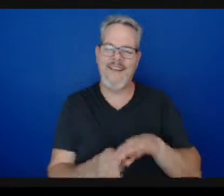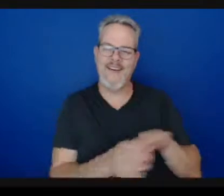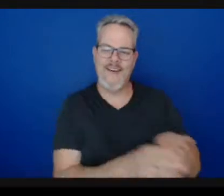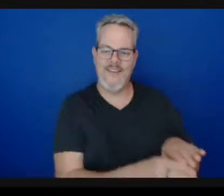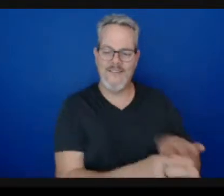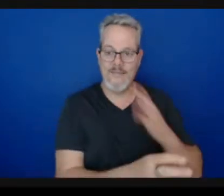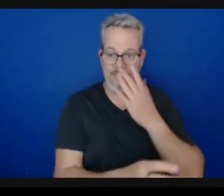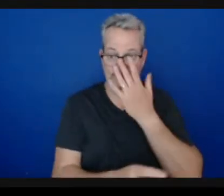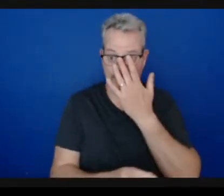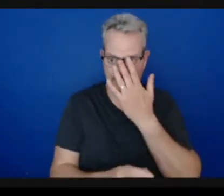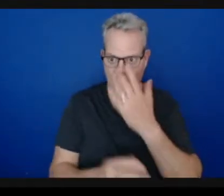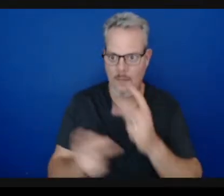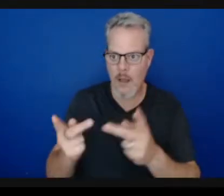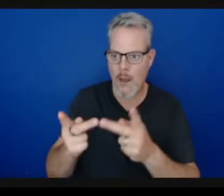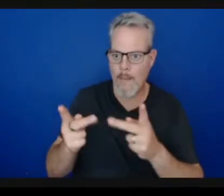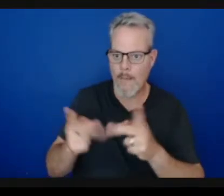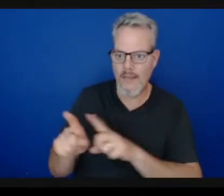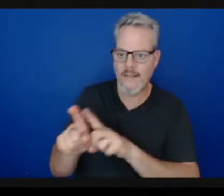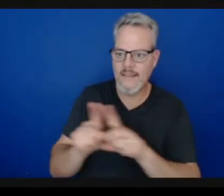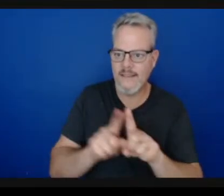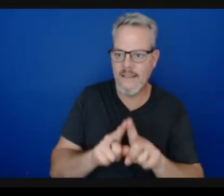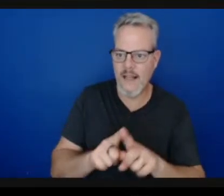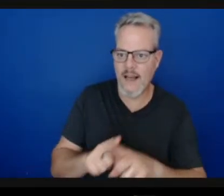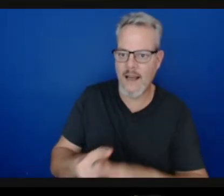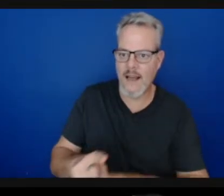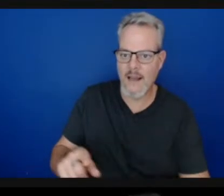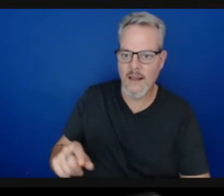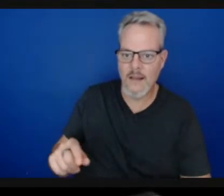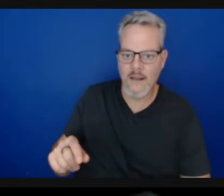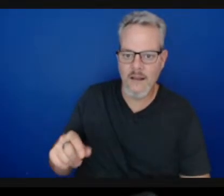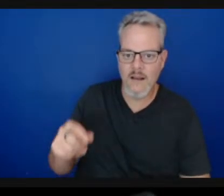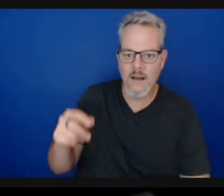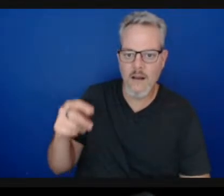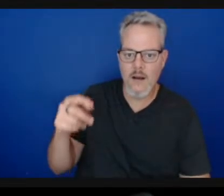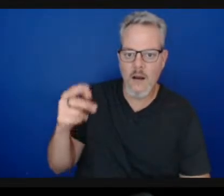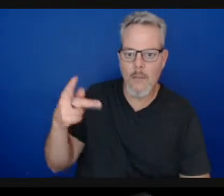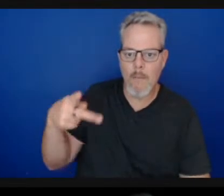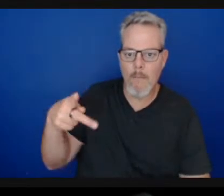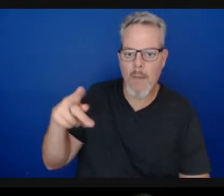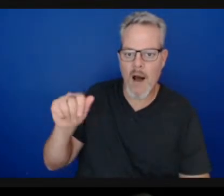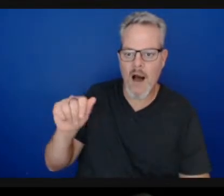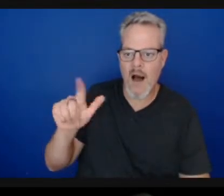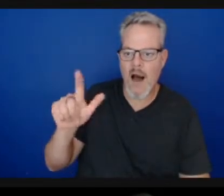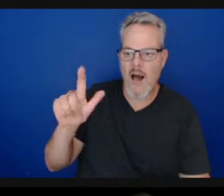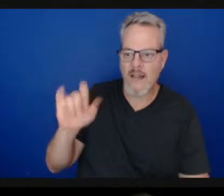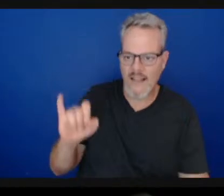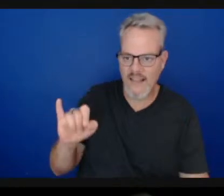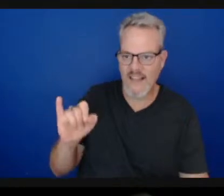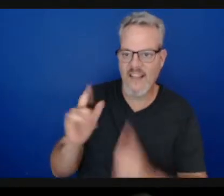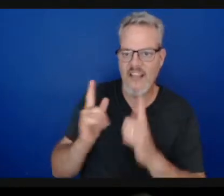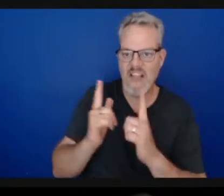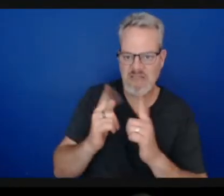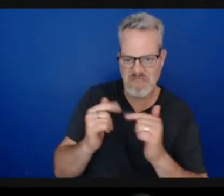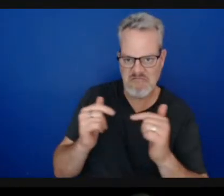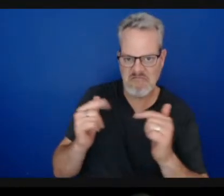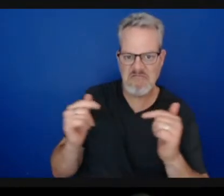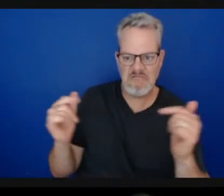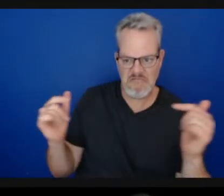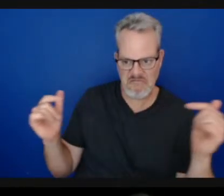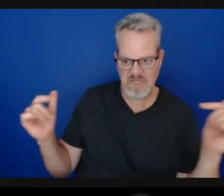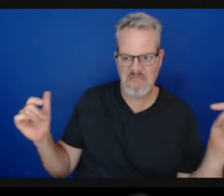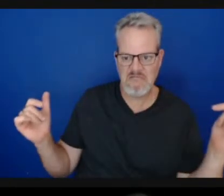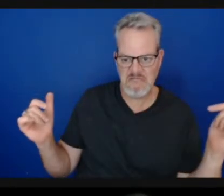And places like Kupina'i Pali instead of Waldron's Ledge, and et cetera, are things that are